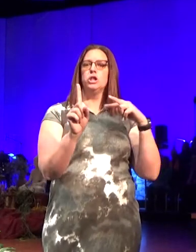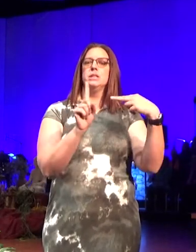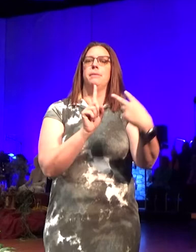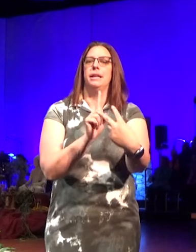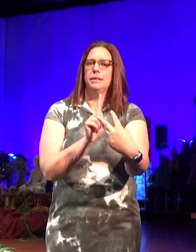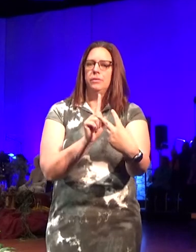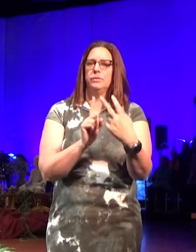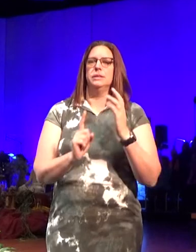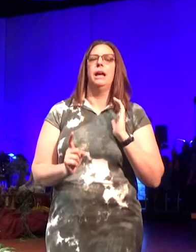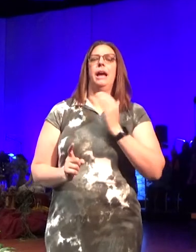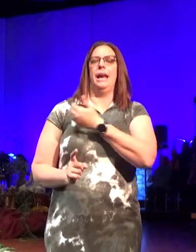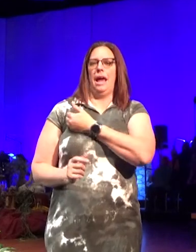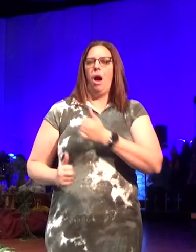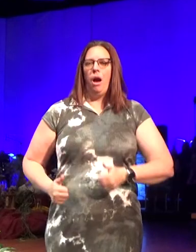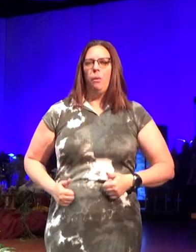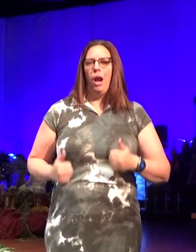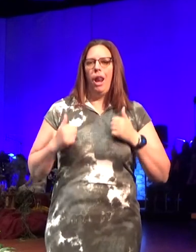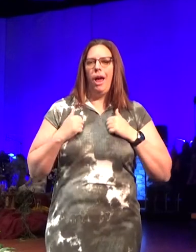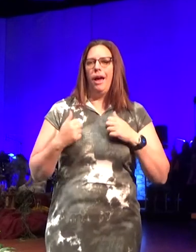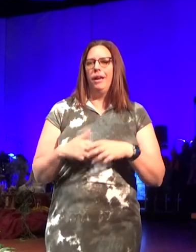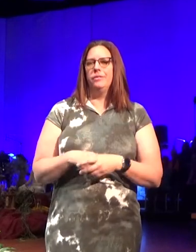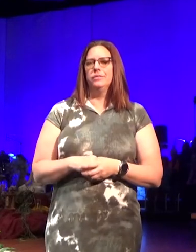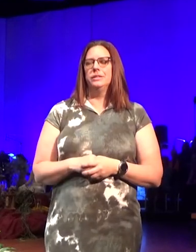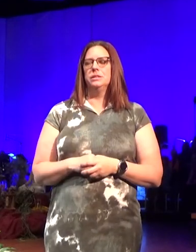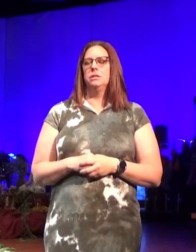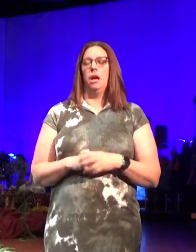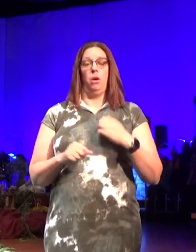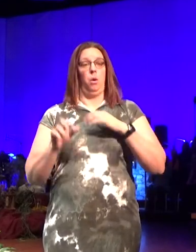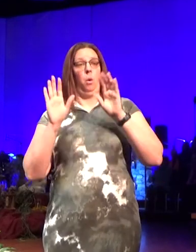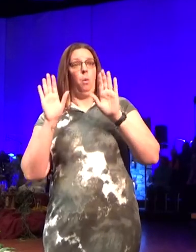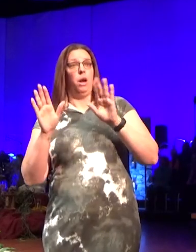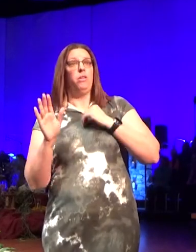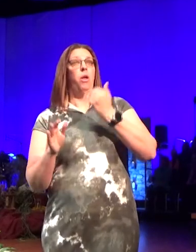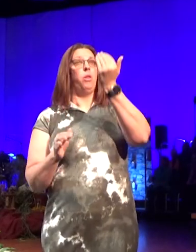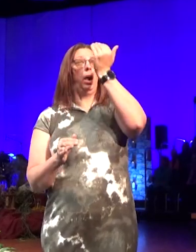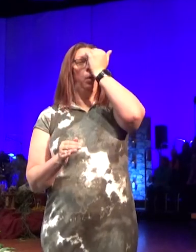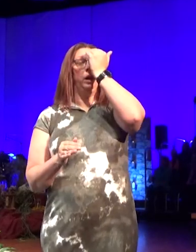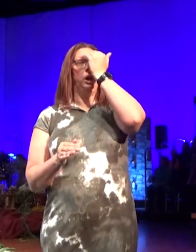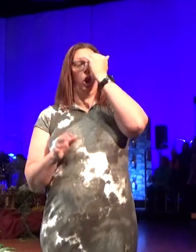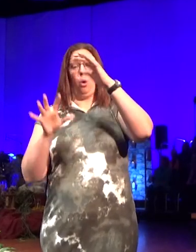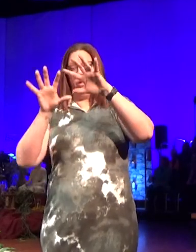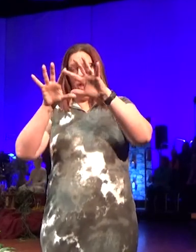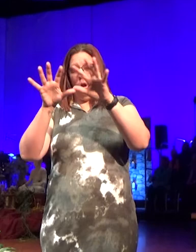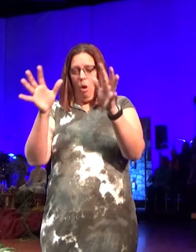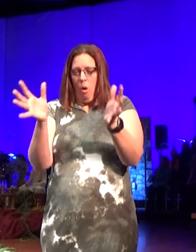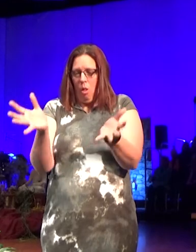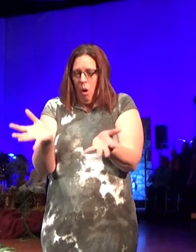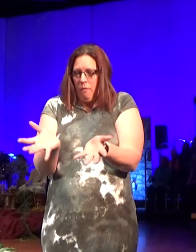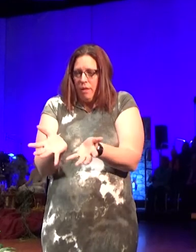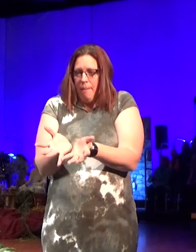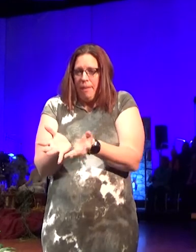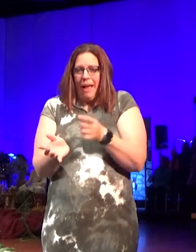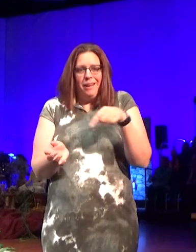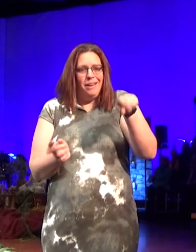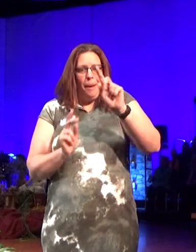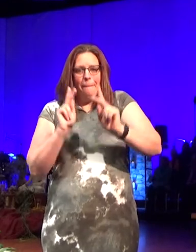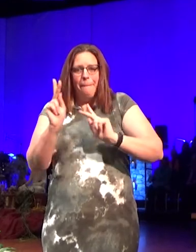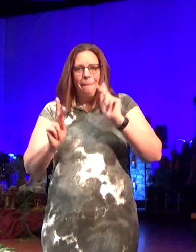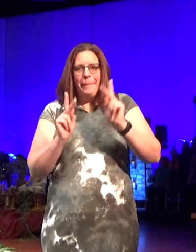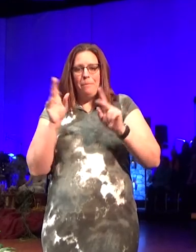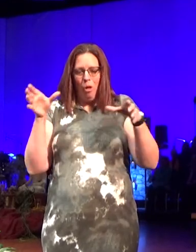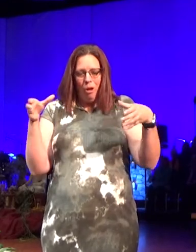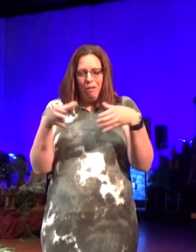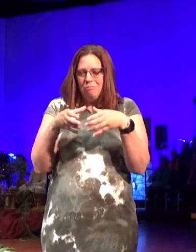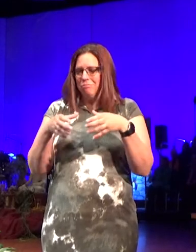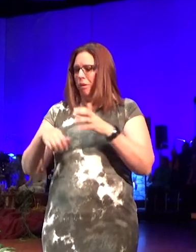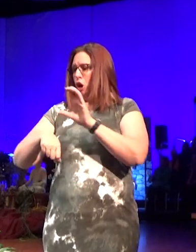And how wonderful to know that all over this planet people come together in whatever form they choose, whether it be in a church or an ashram or a temple